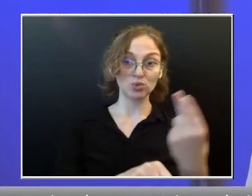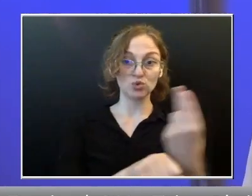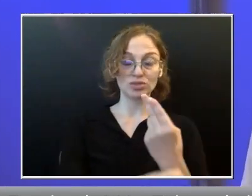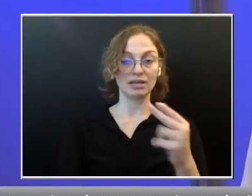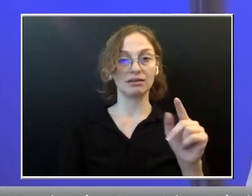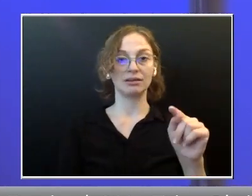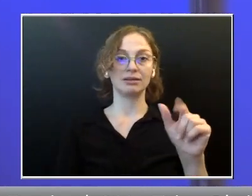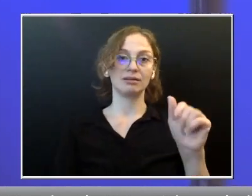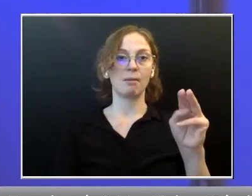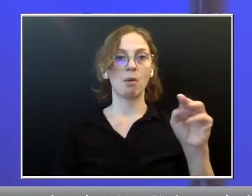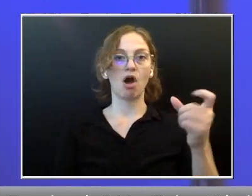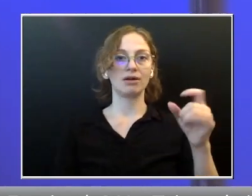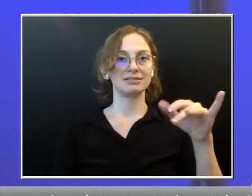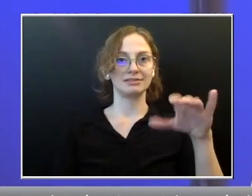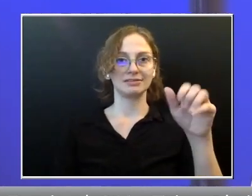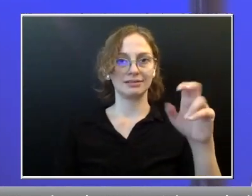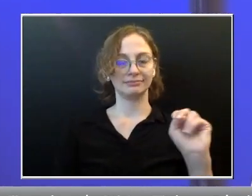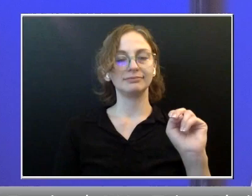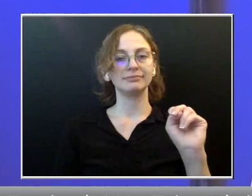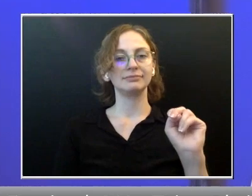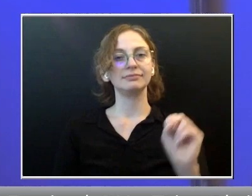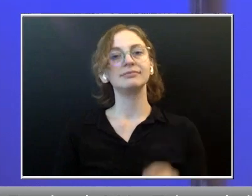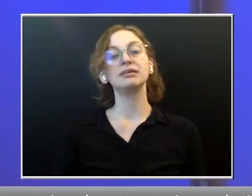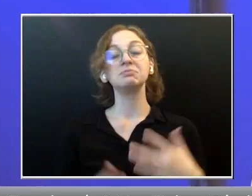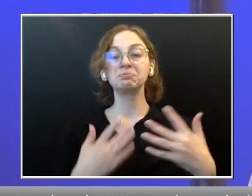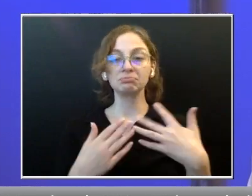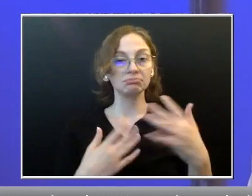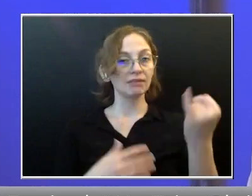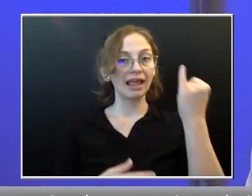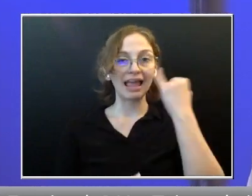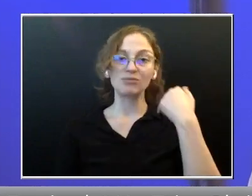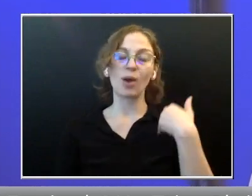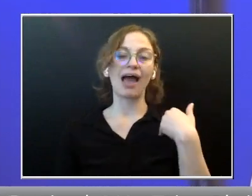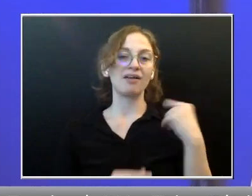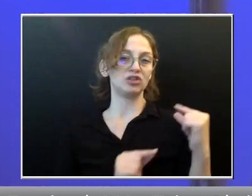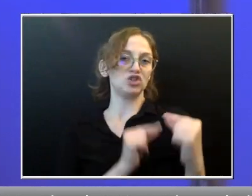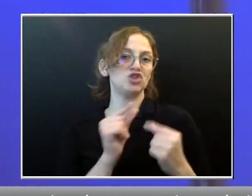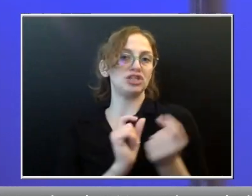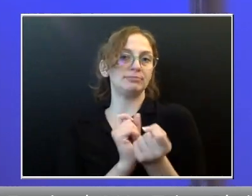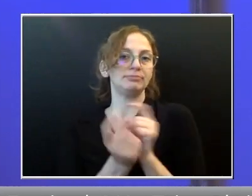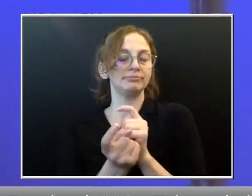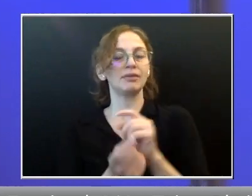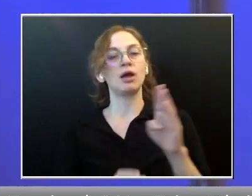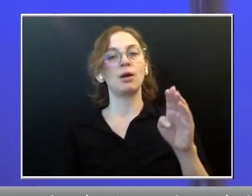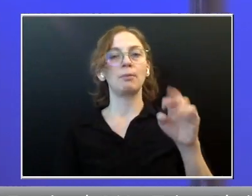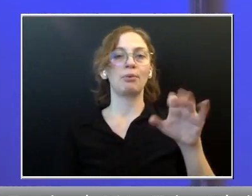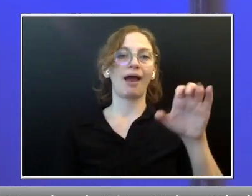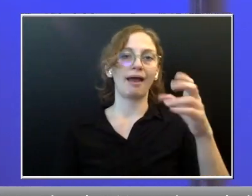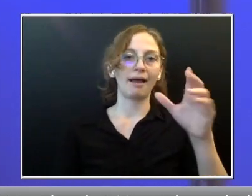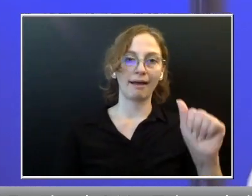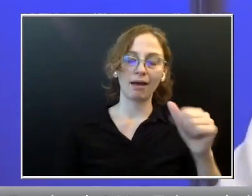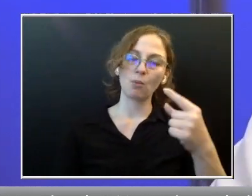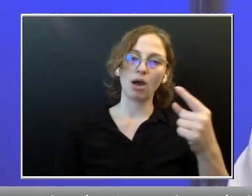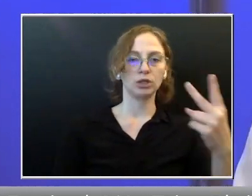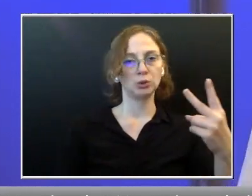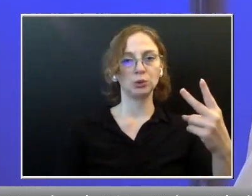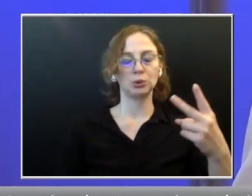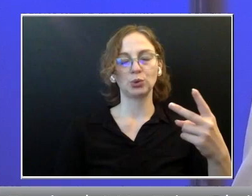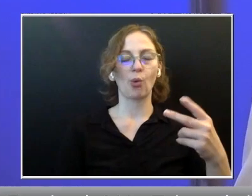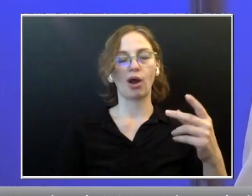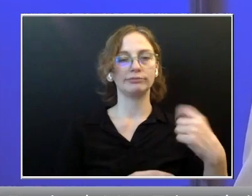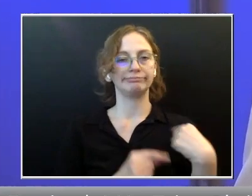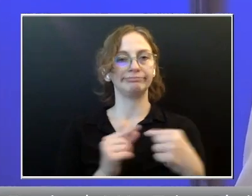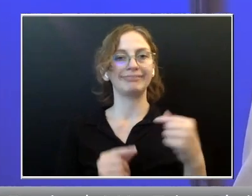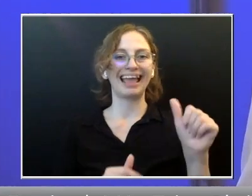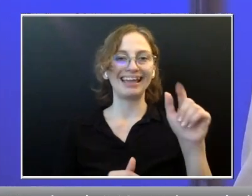absolutely. Whether you're a BRCA1 or 2 mutation carrier, ATM carrier like she is, or just